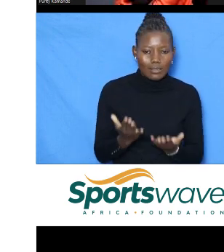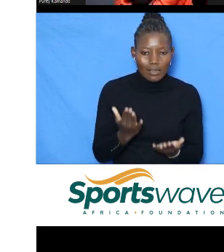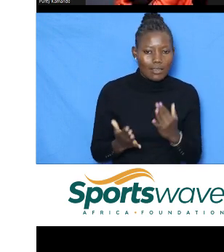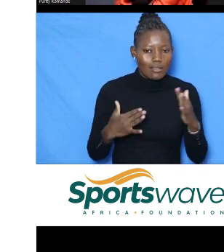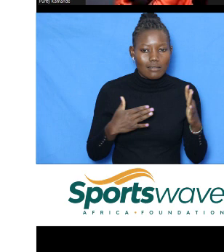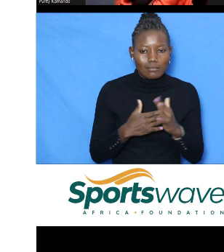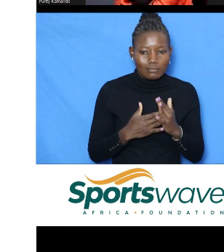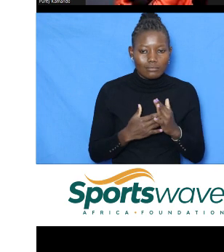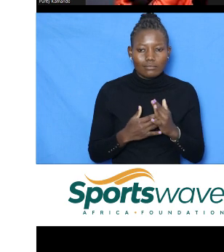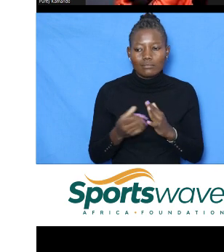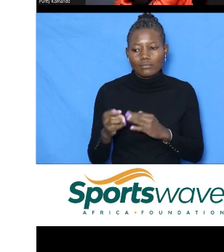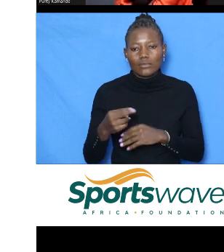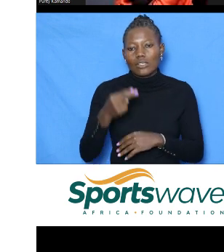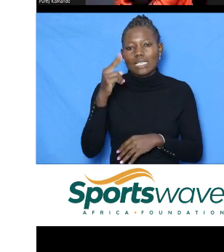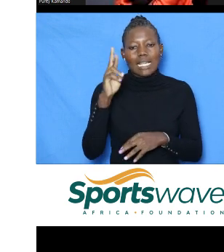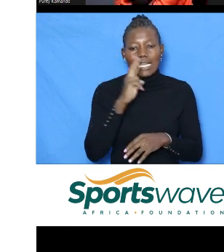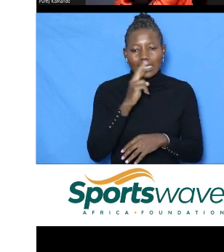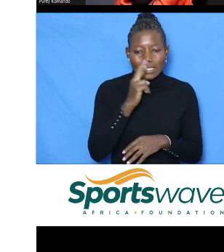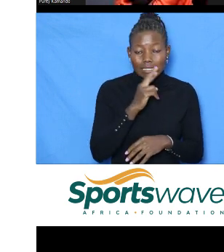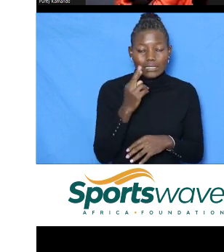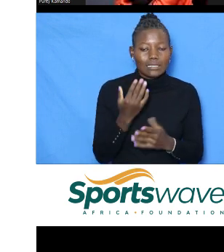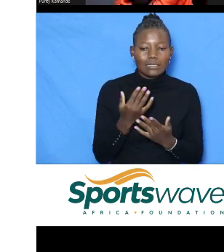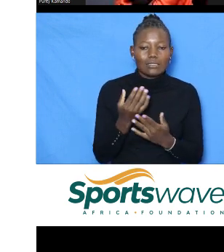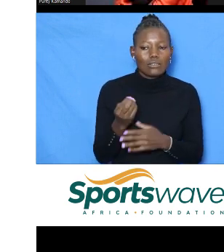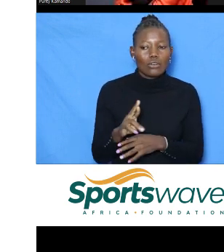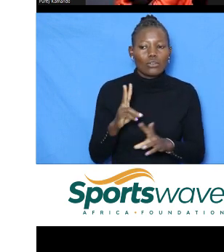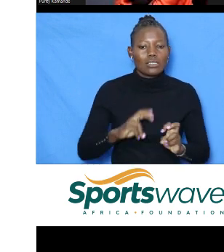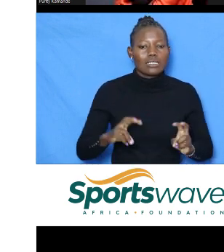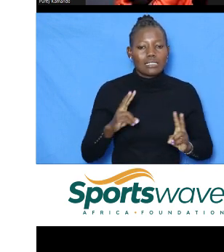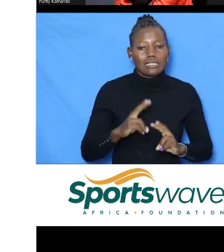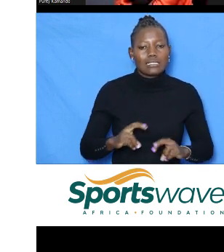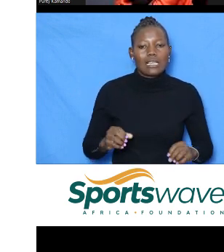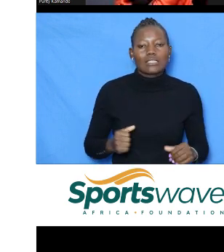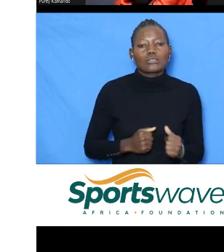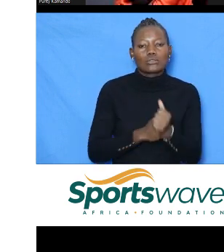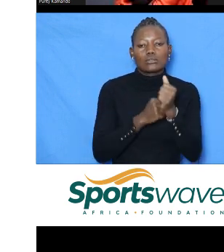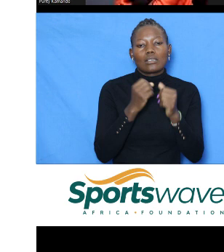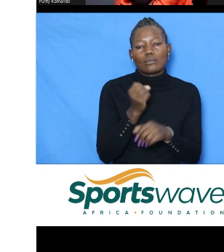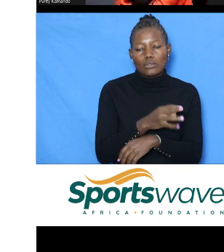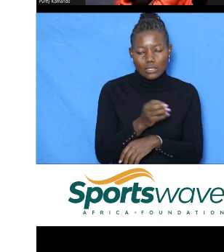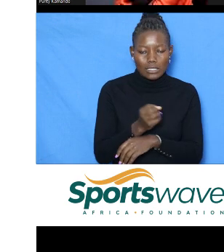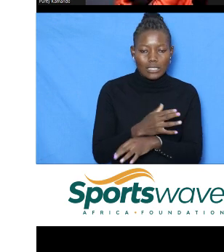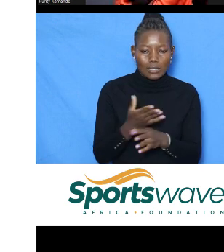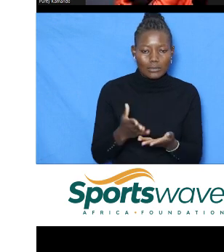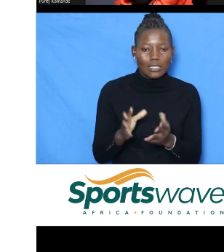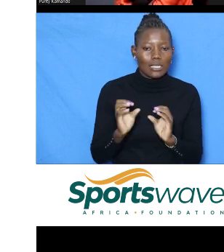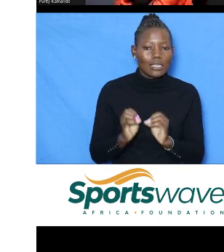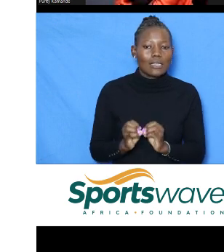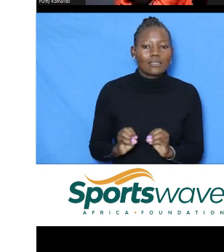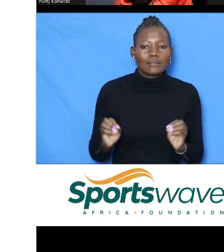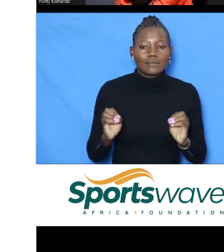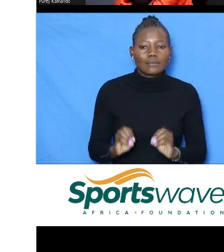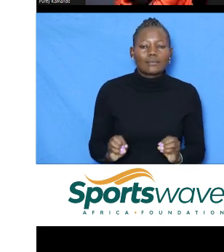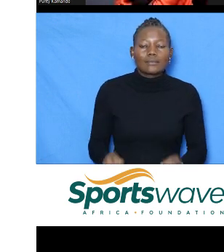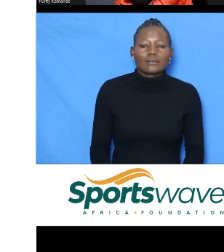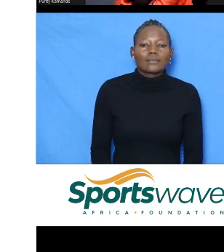banned, high risk of contamination, or there is no research to back the claims that have been released with these